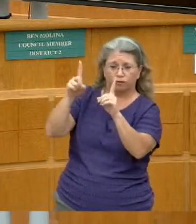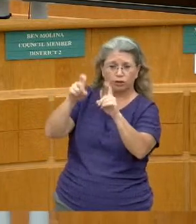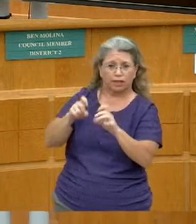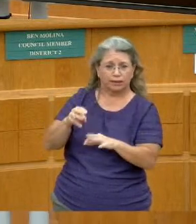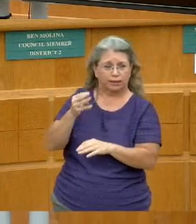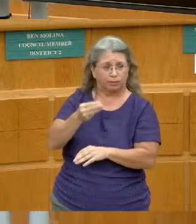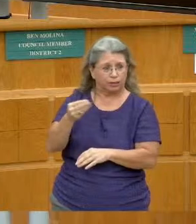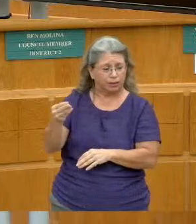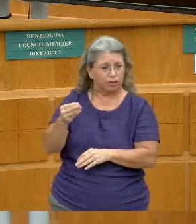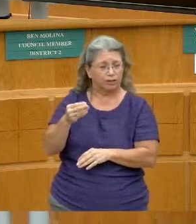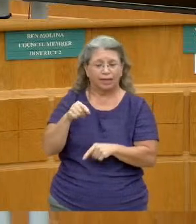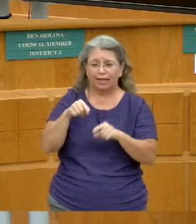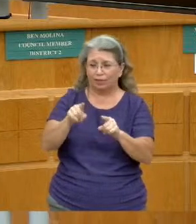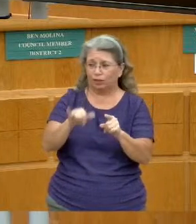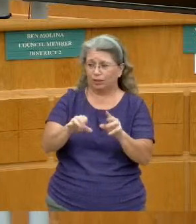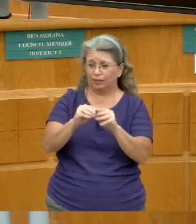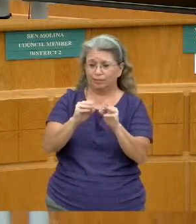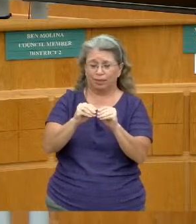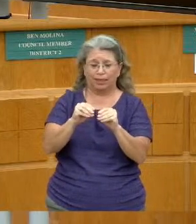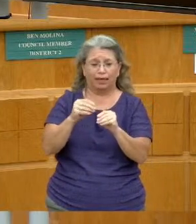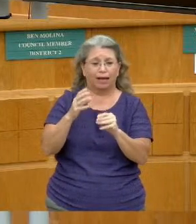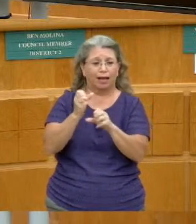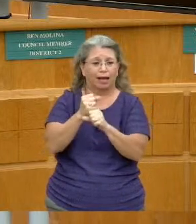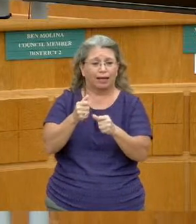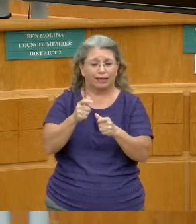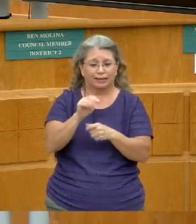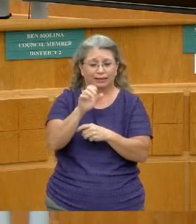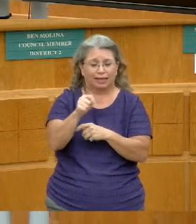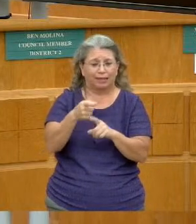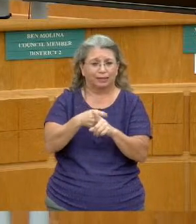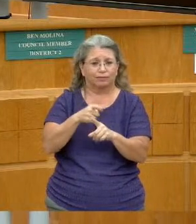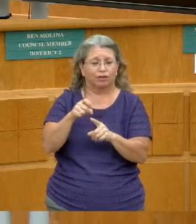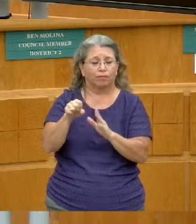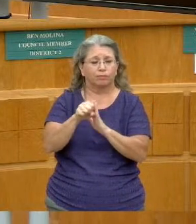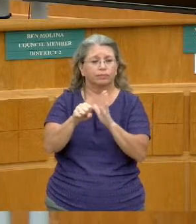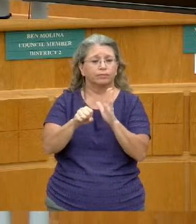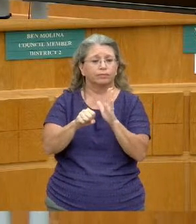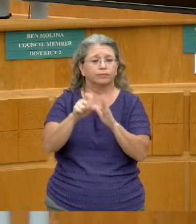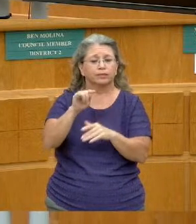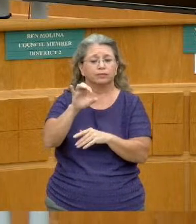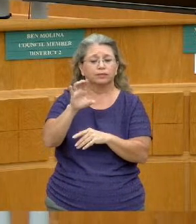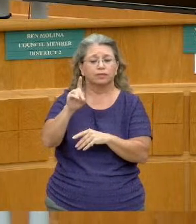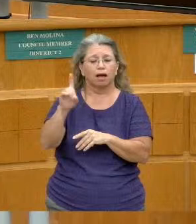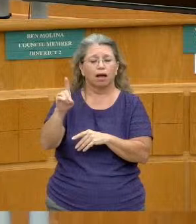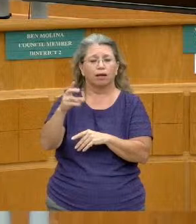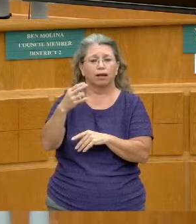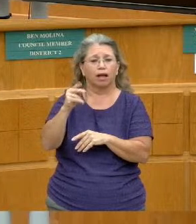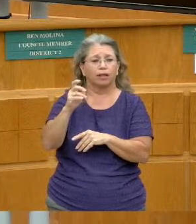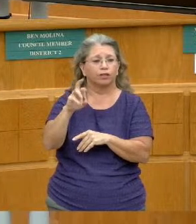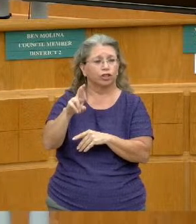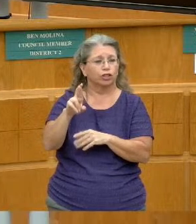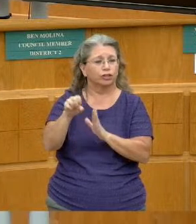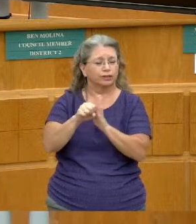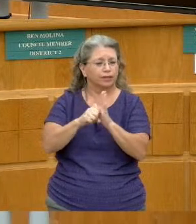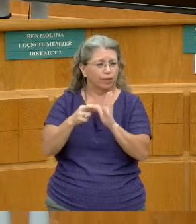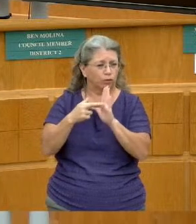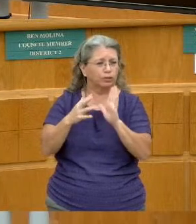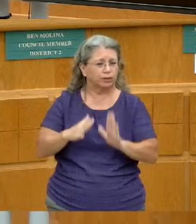Todd Hunter texted me during the briefing to forward to me a message from the Emergency